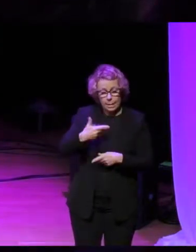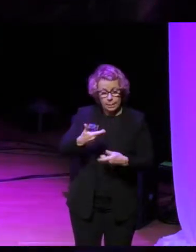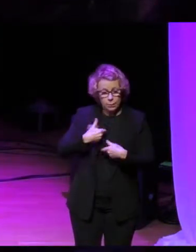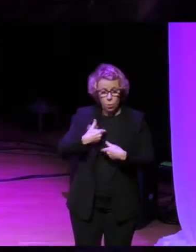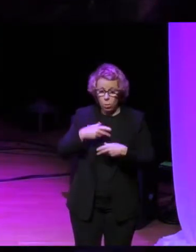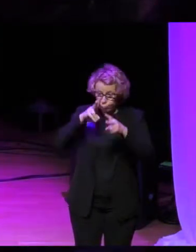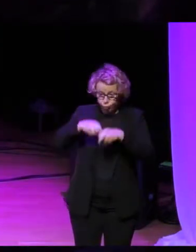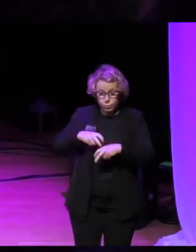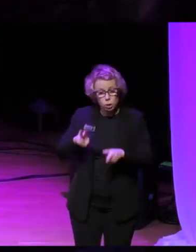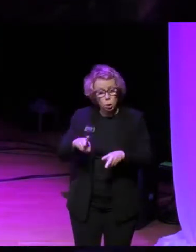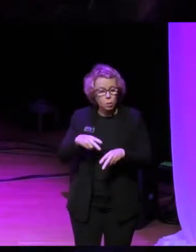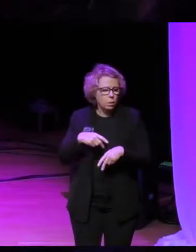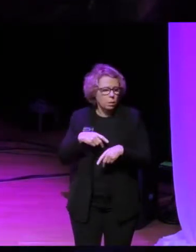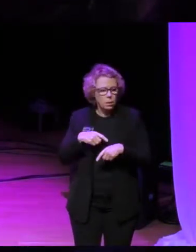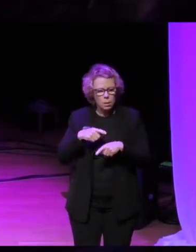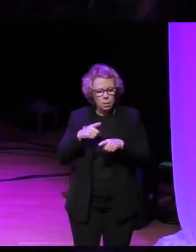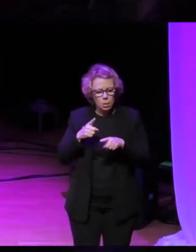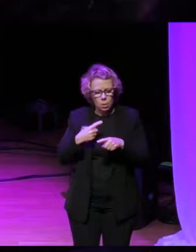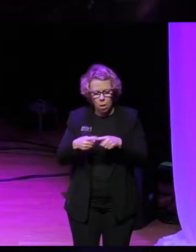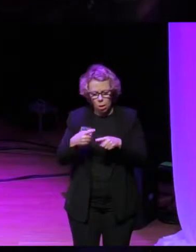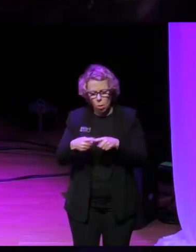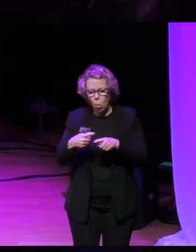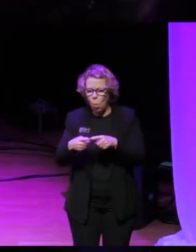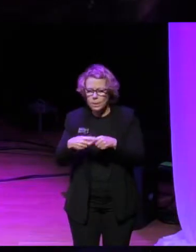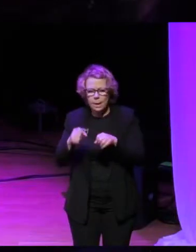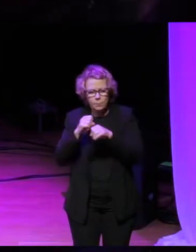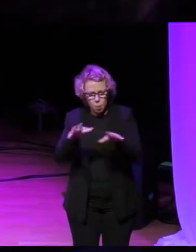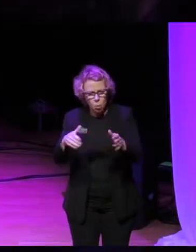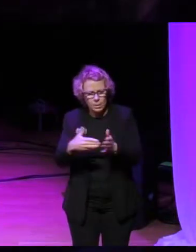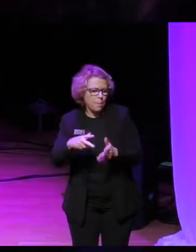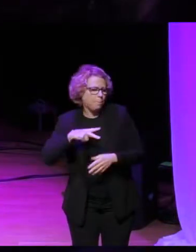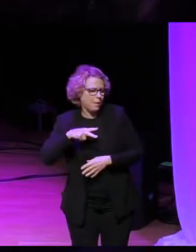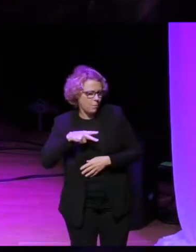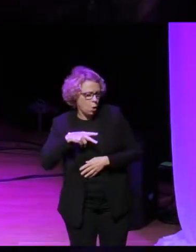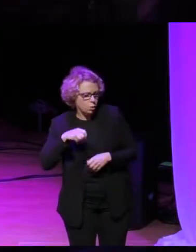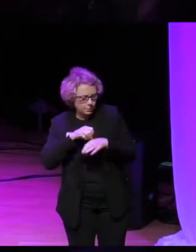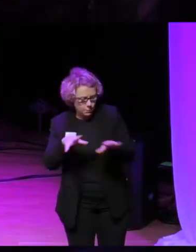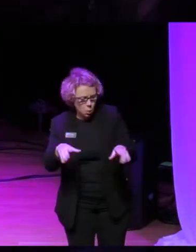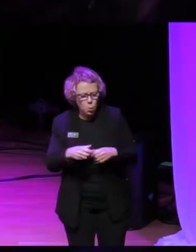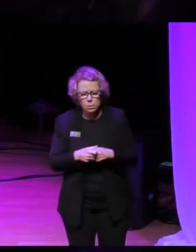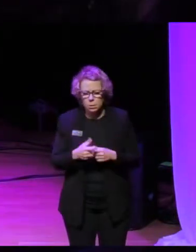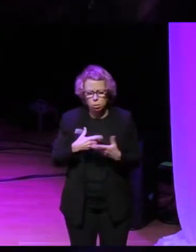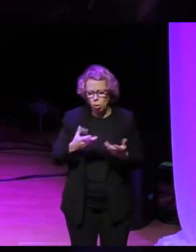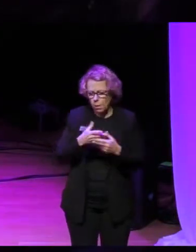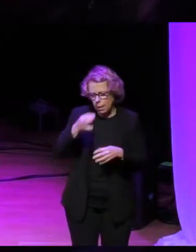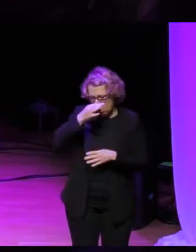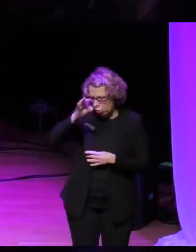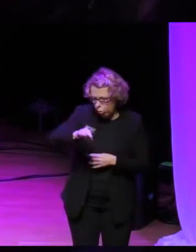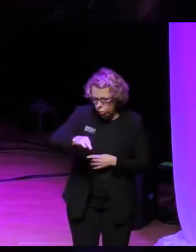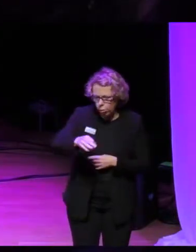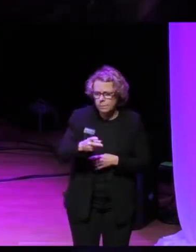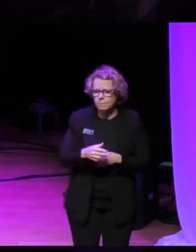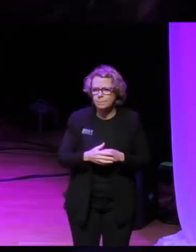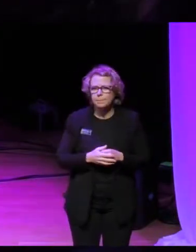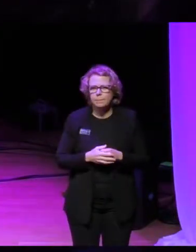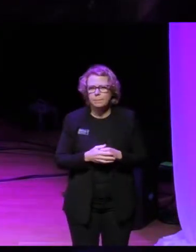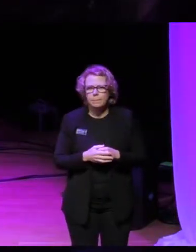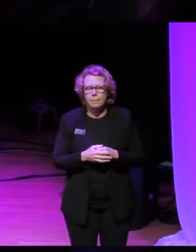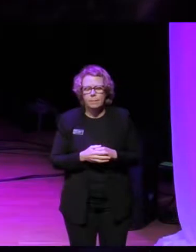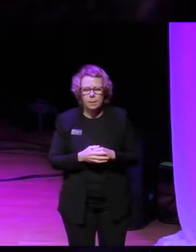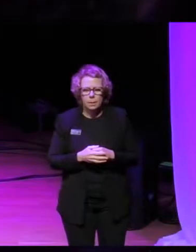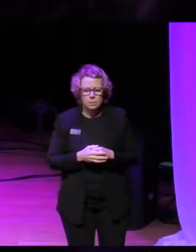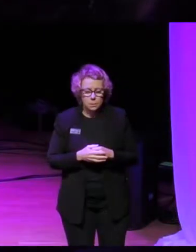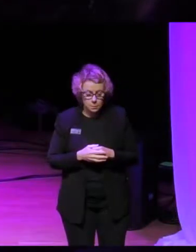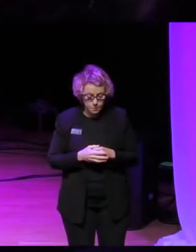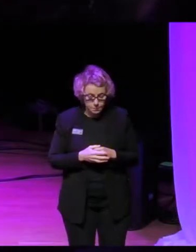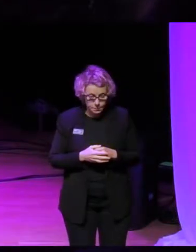people's contacts and activities. And then I'll move to a different realm